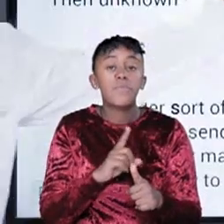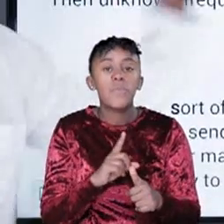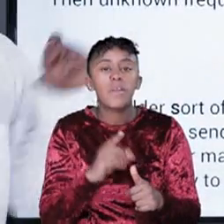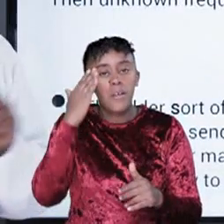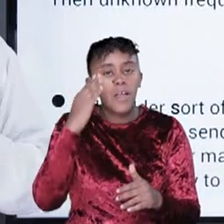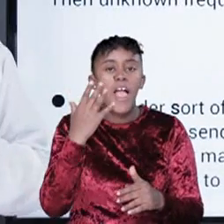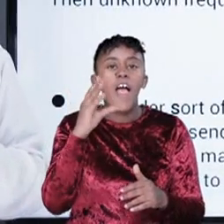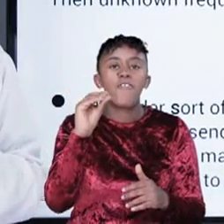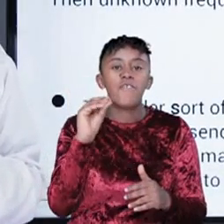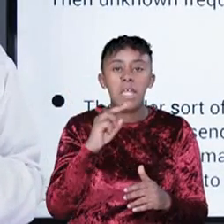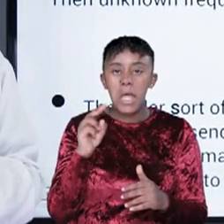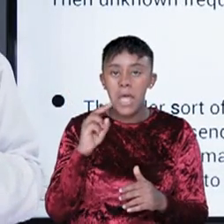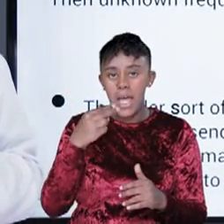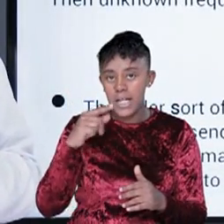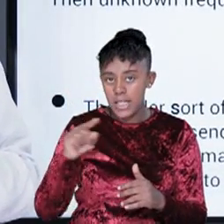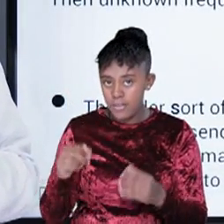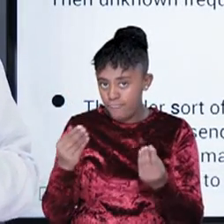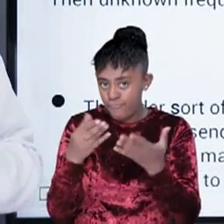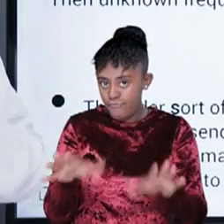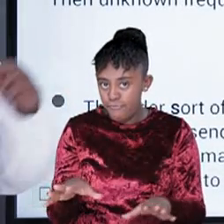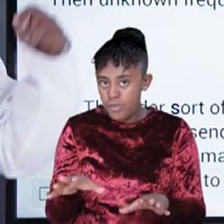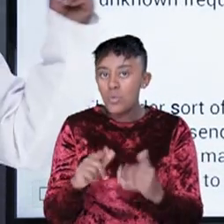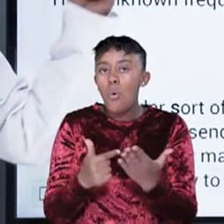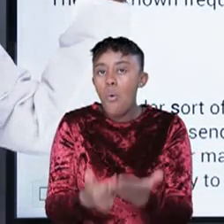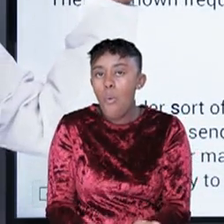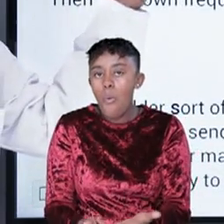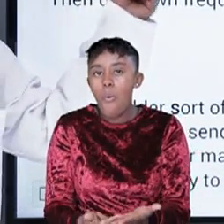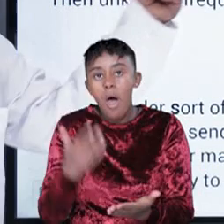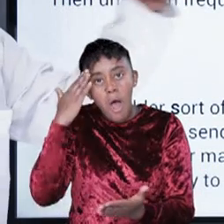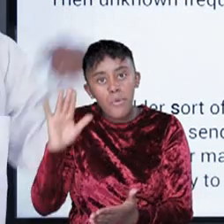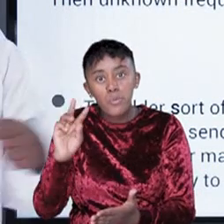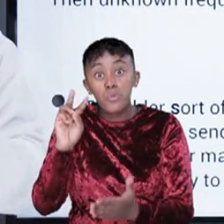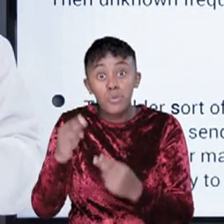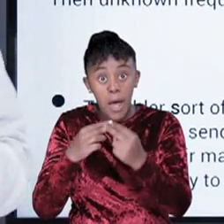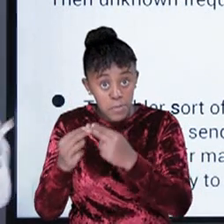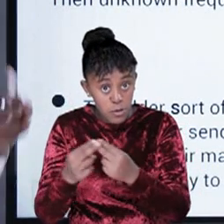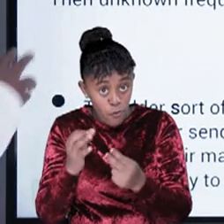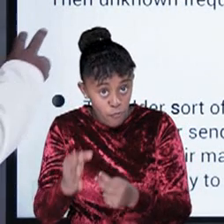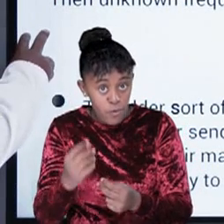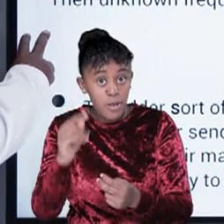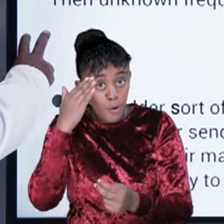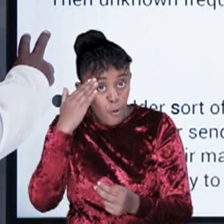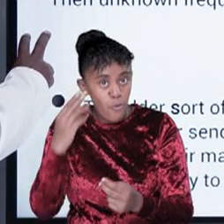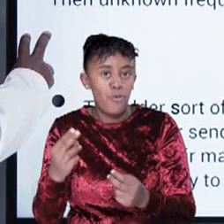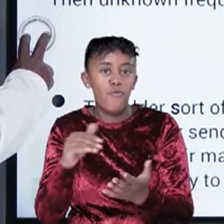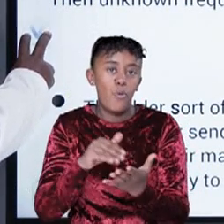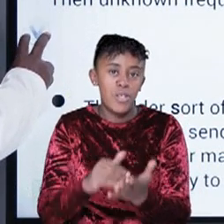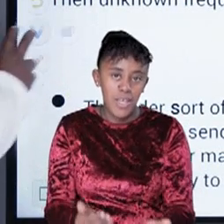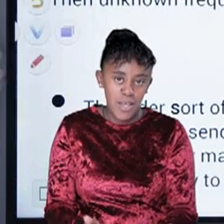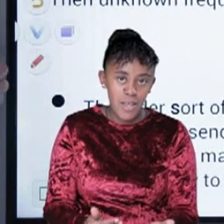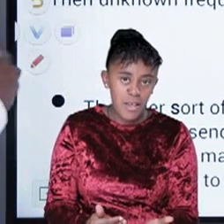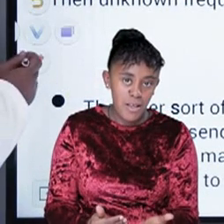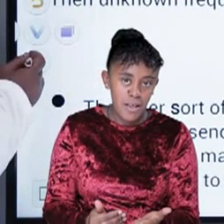known frequency is 50 hertz is given. So the unknown frequency is 2 times of the known